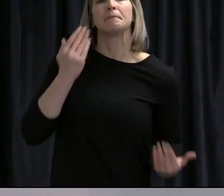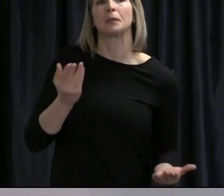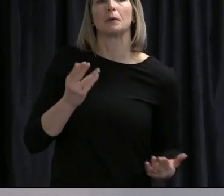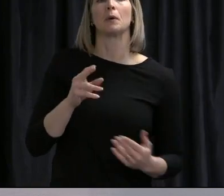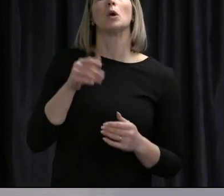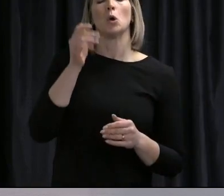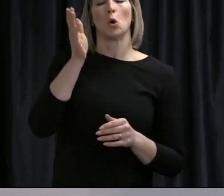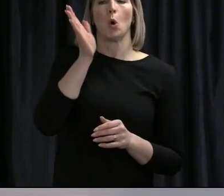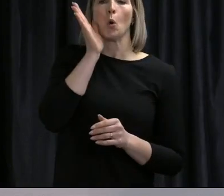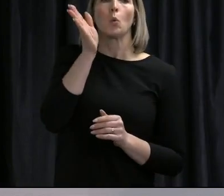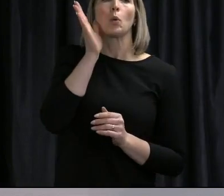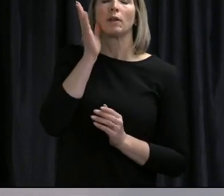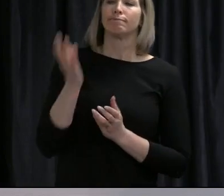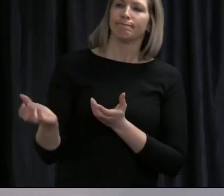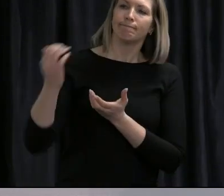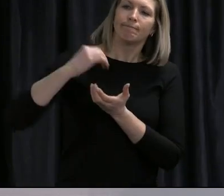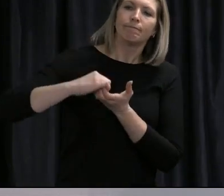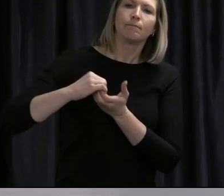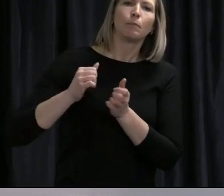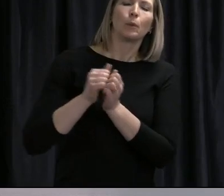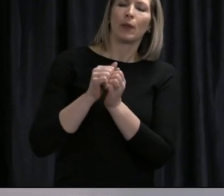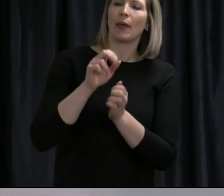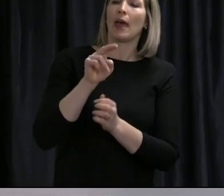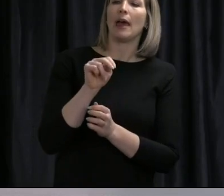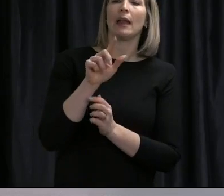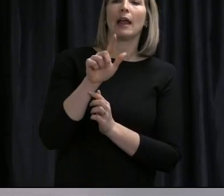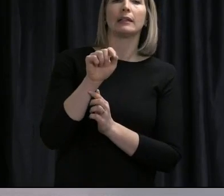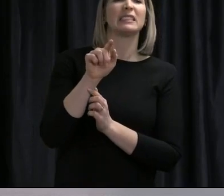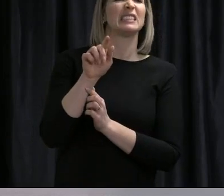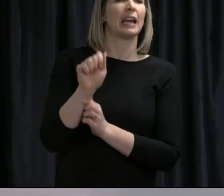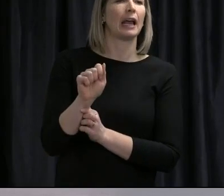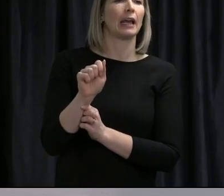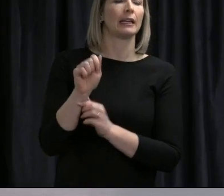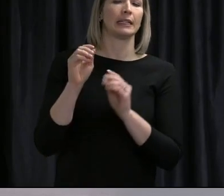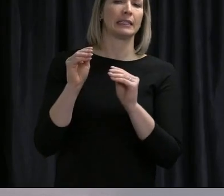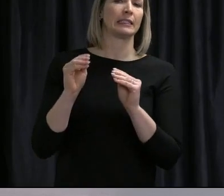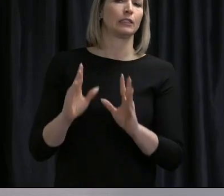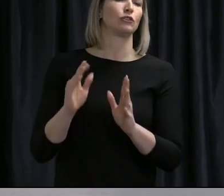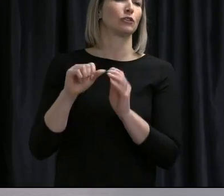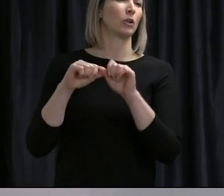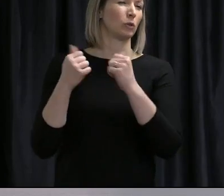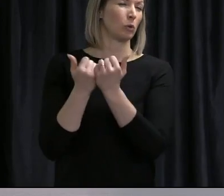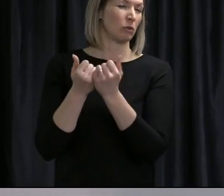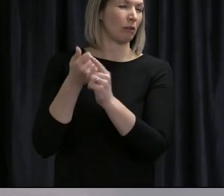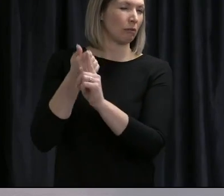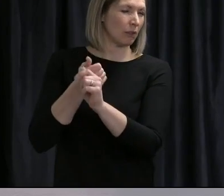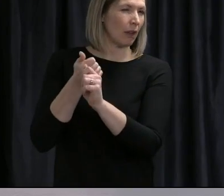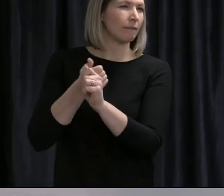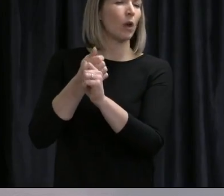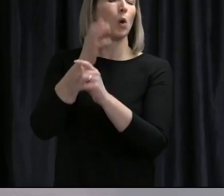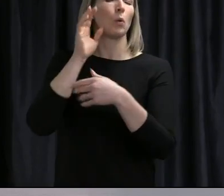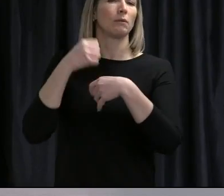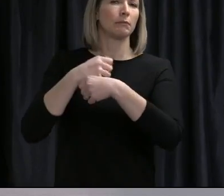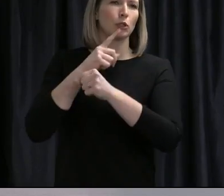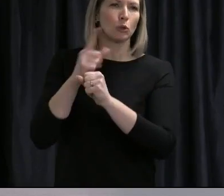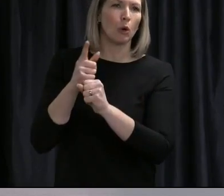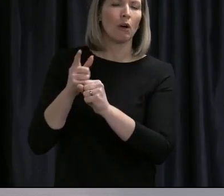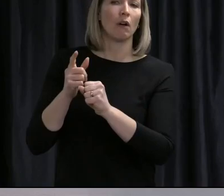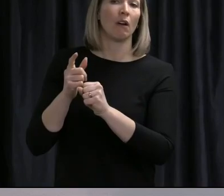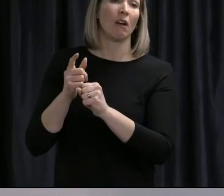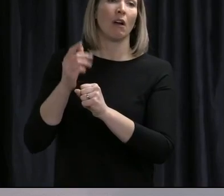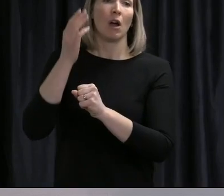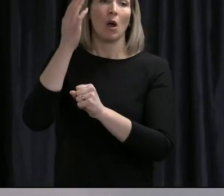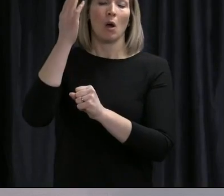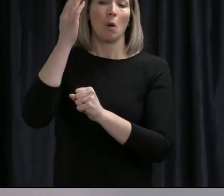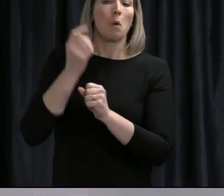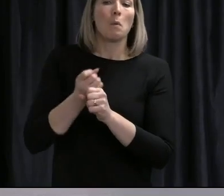making sure that the academic, credibility of students are preparing for, their education, post-secondary education next